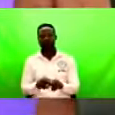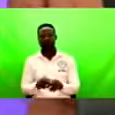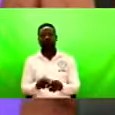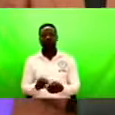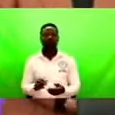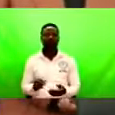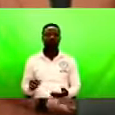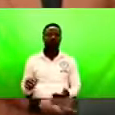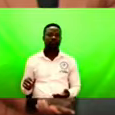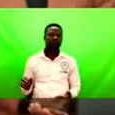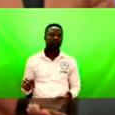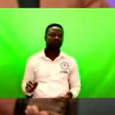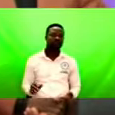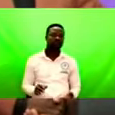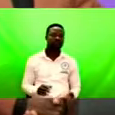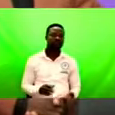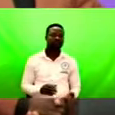up.